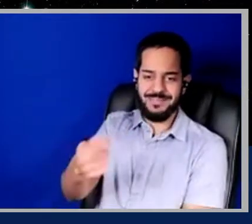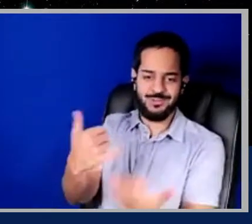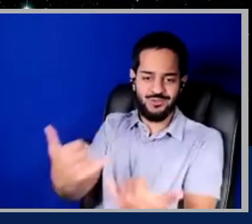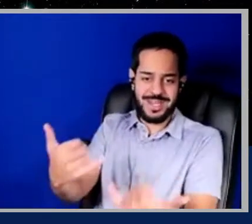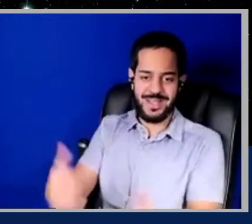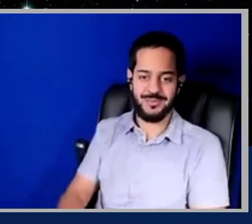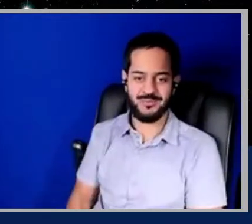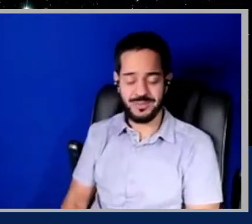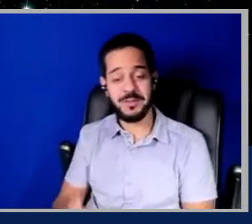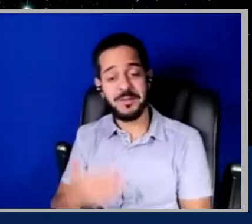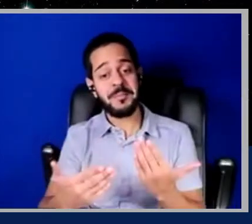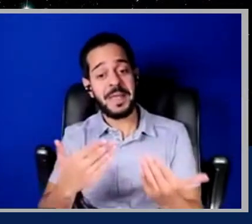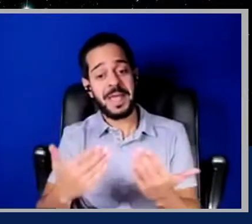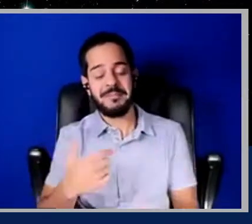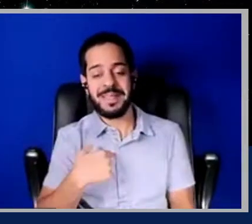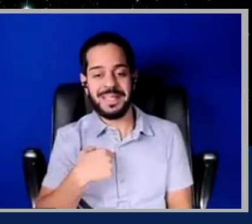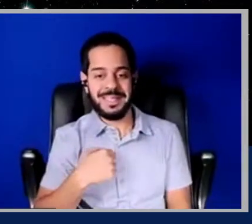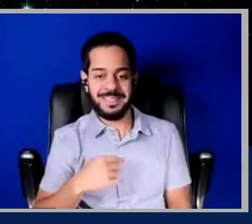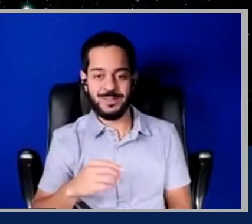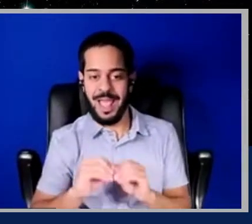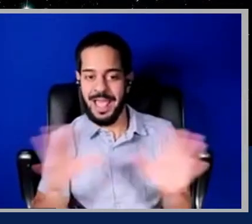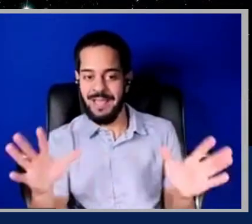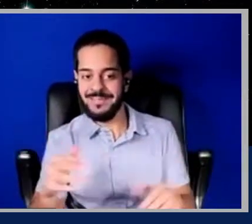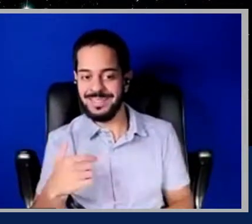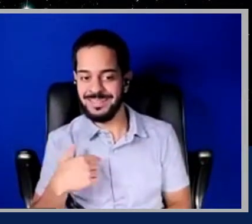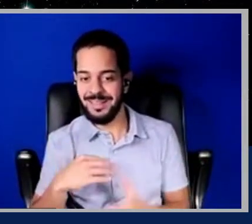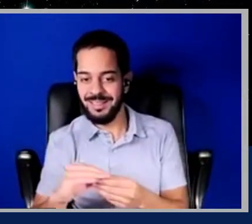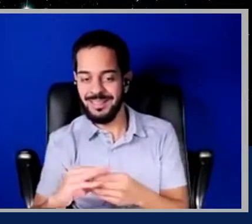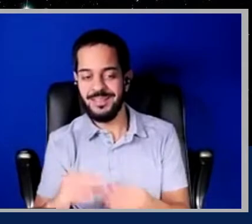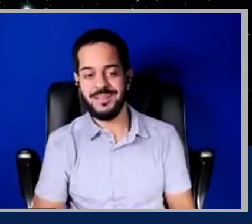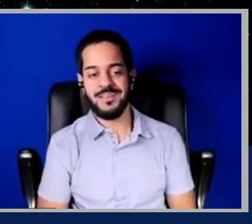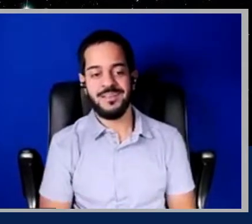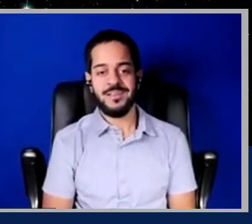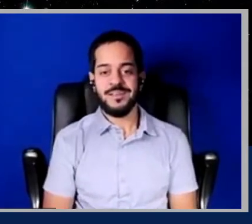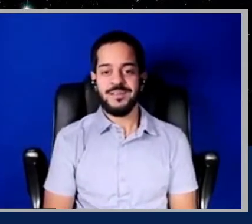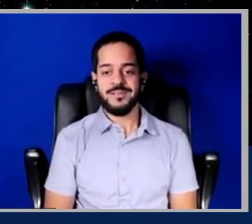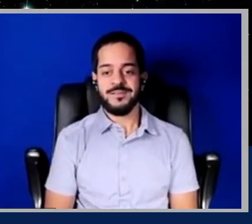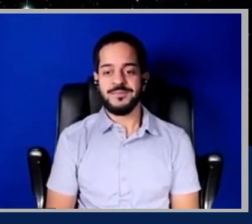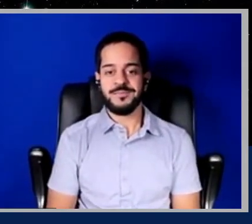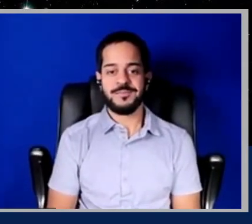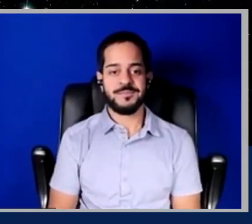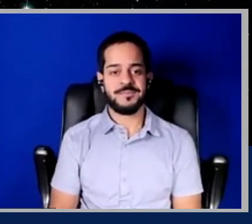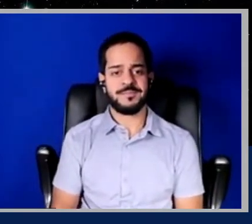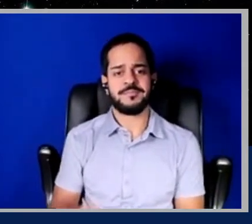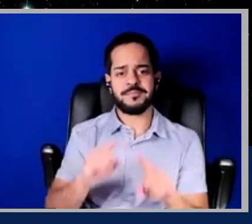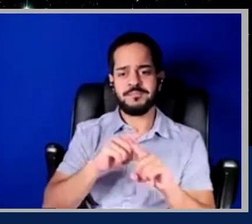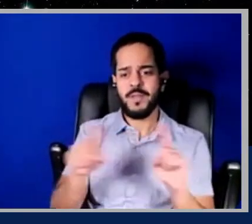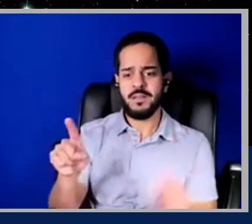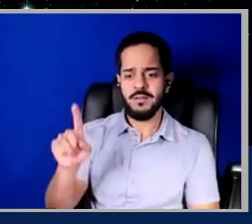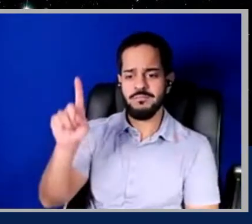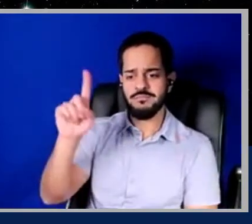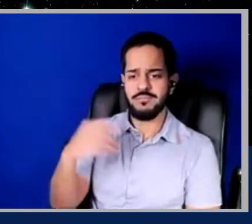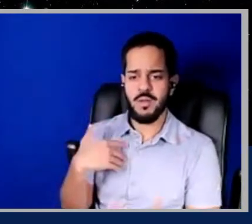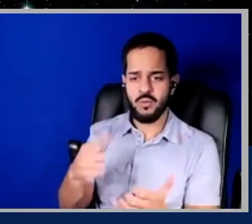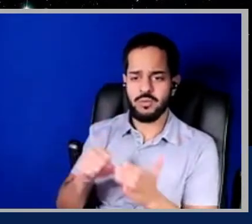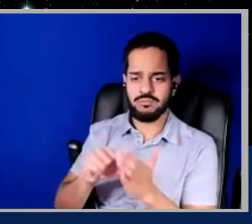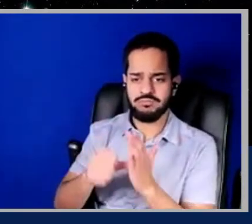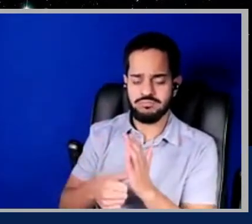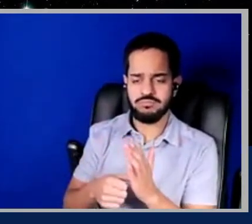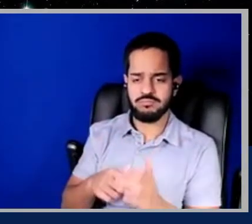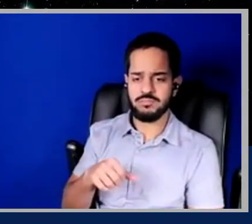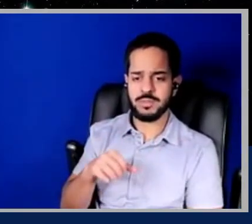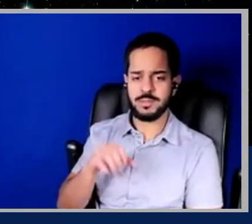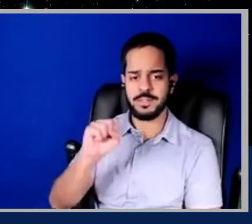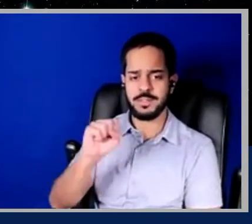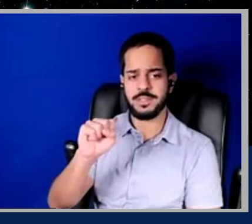Yes, maybe that plea was too obvious. There's really something to be said here. So, Summer, you were talking a minute ago